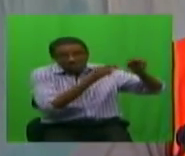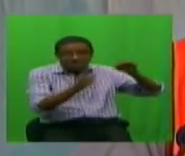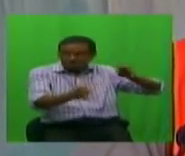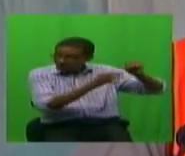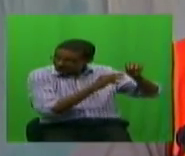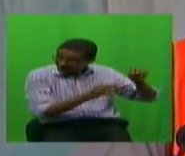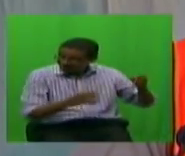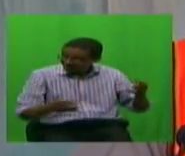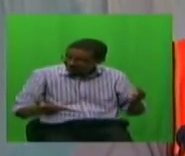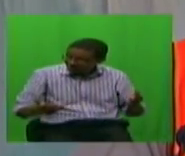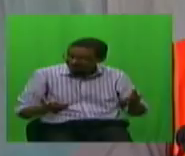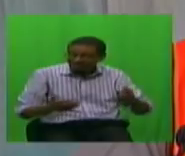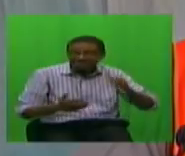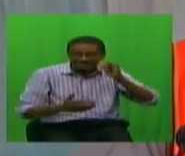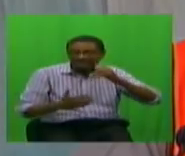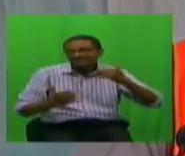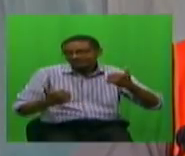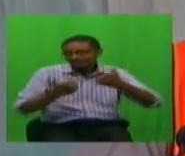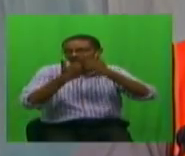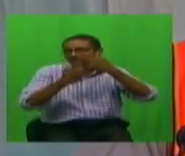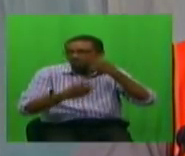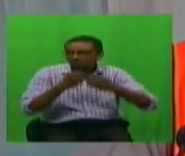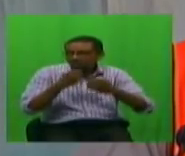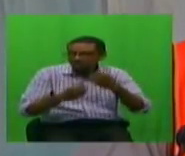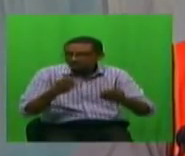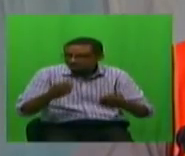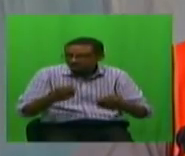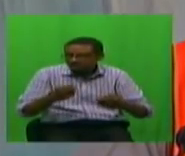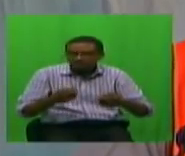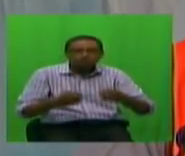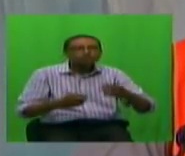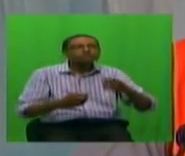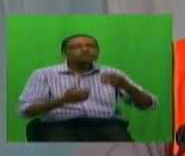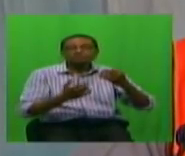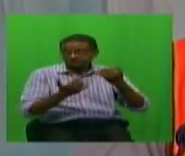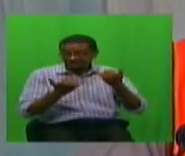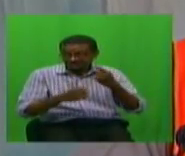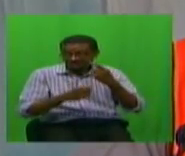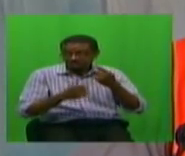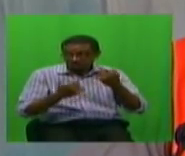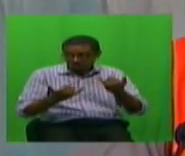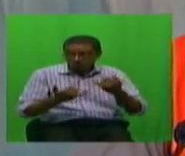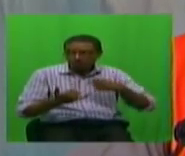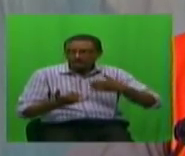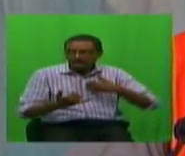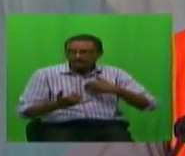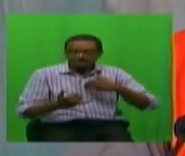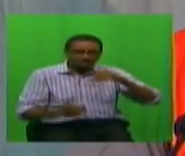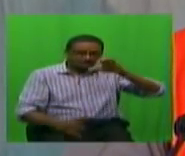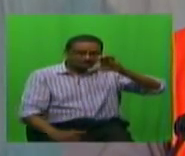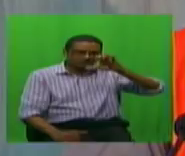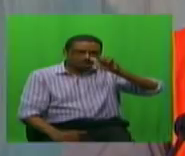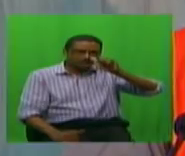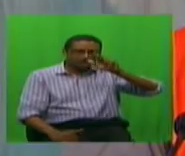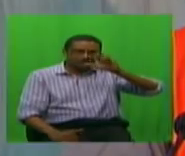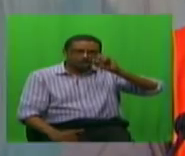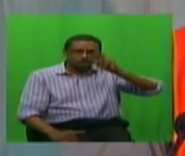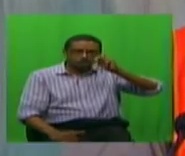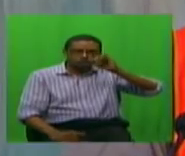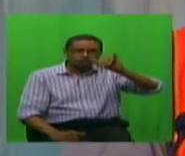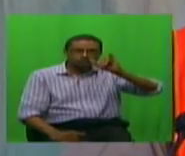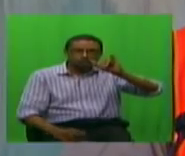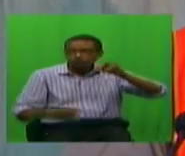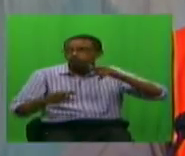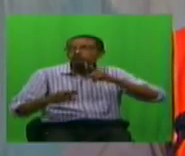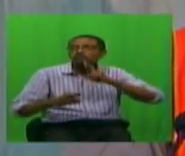at, we got approval this year is for the Caroni River, for the rebuilding of the banks on the Caroni River,